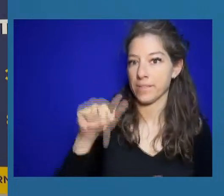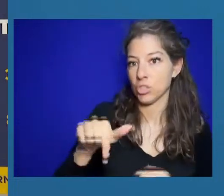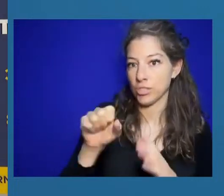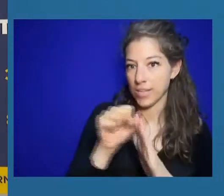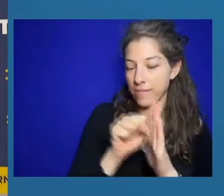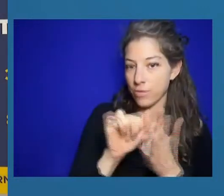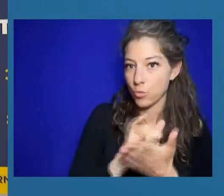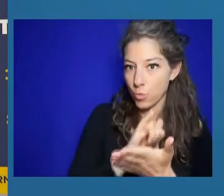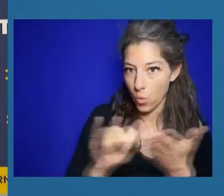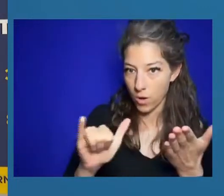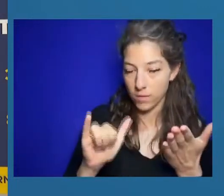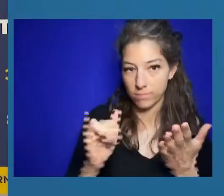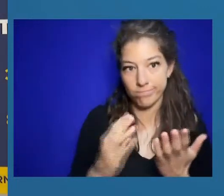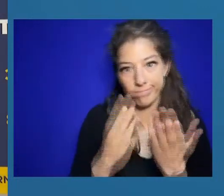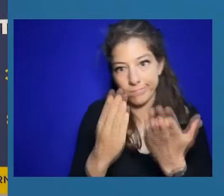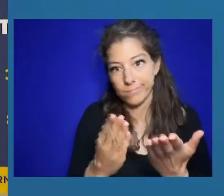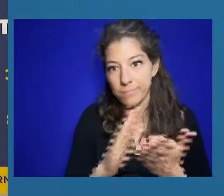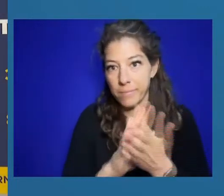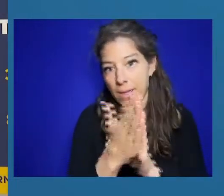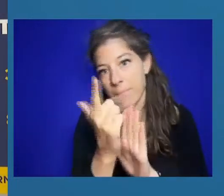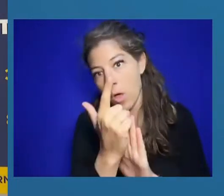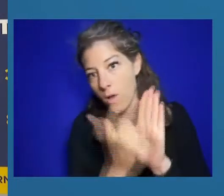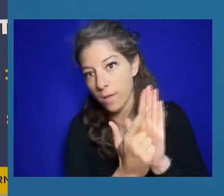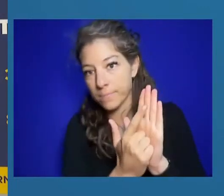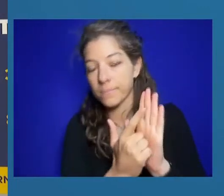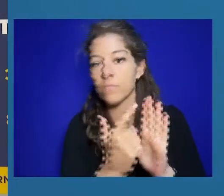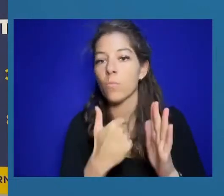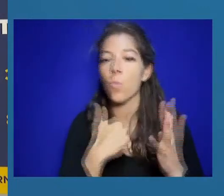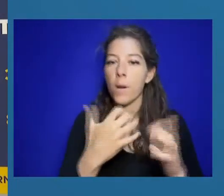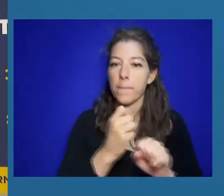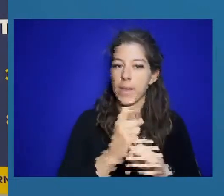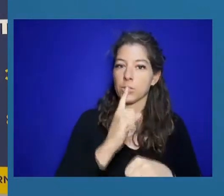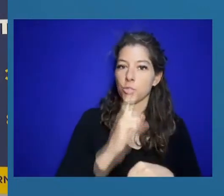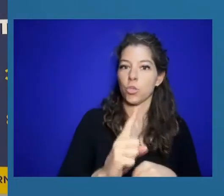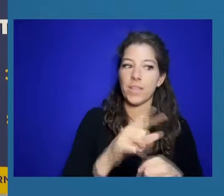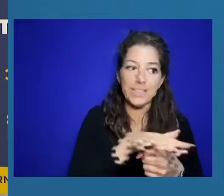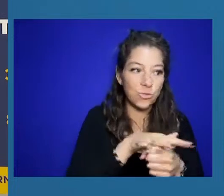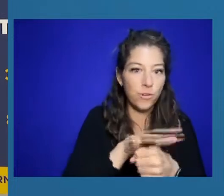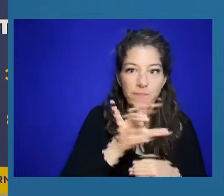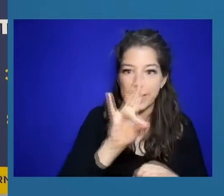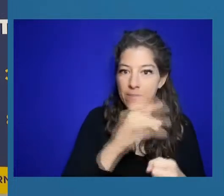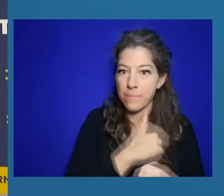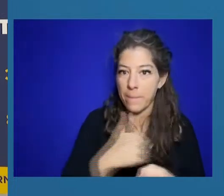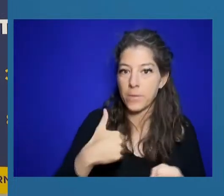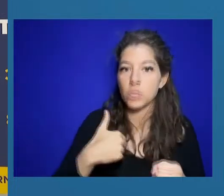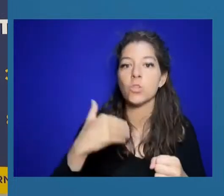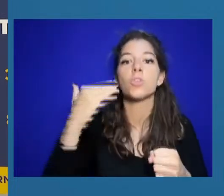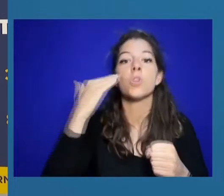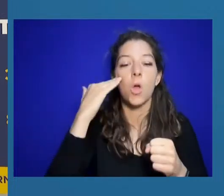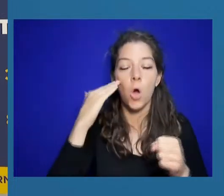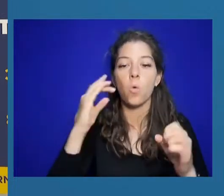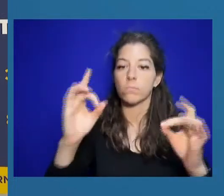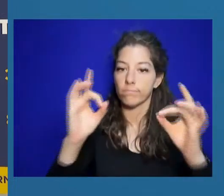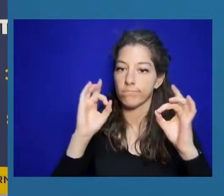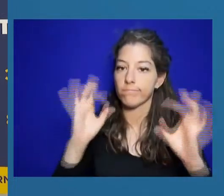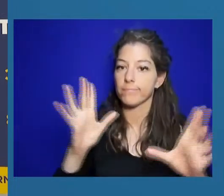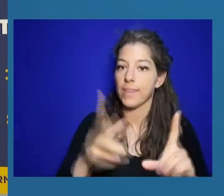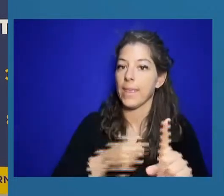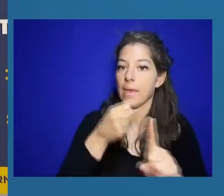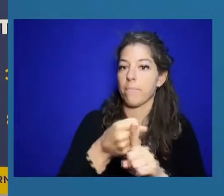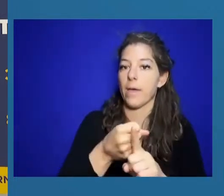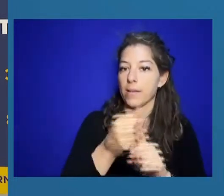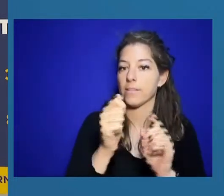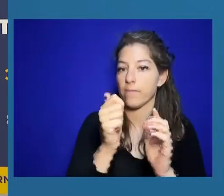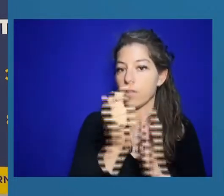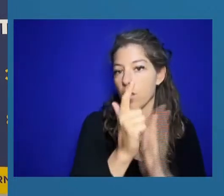people of this great state, including the districts of these 7 members who support this, know the cataclysmic impacts of which we described today about